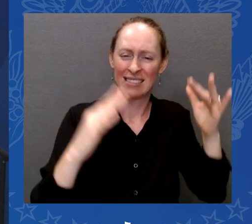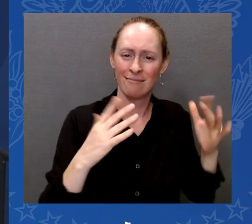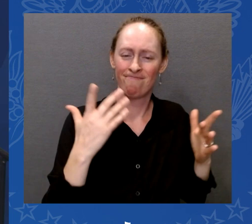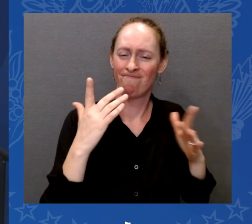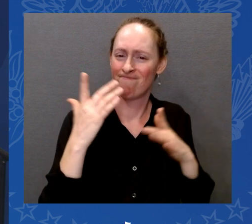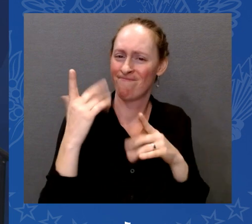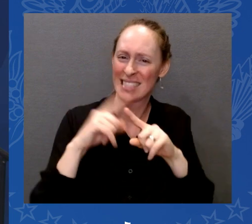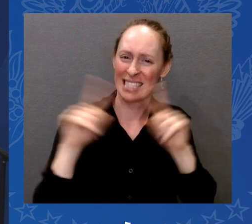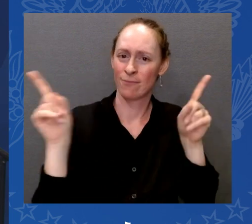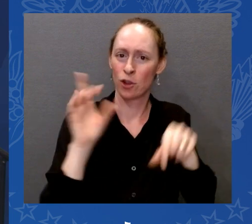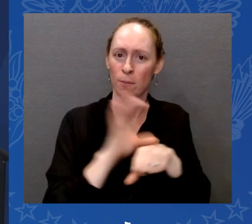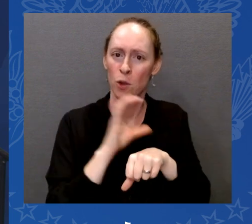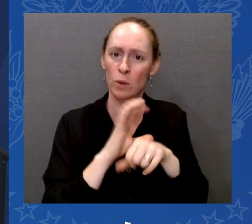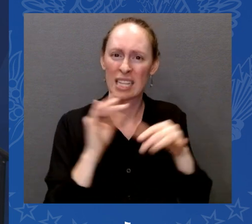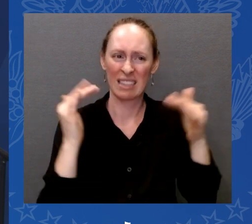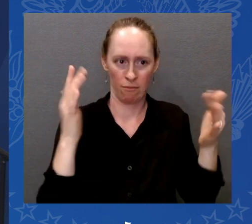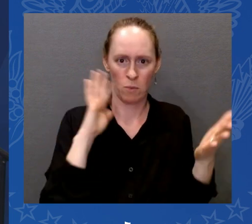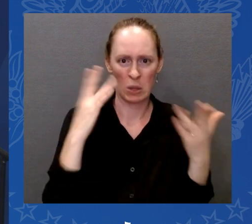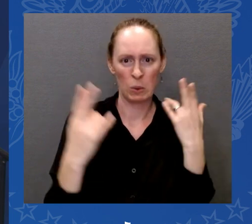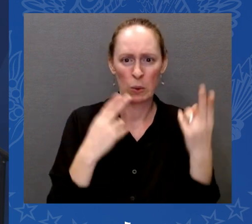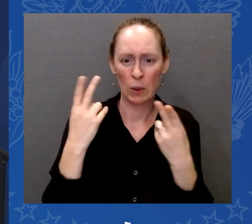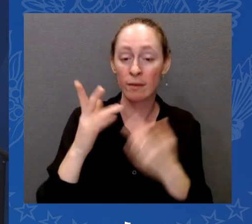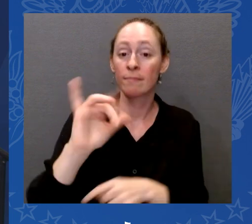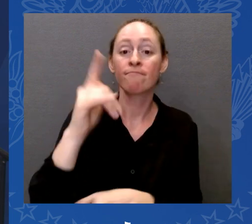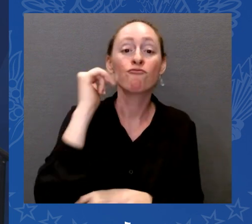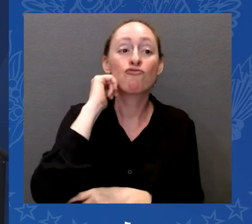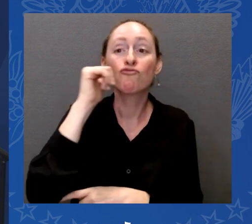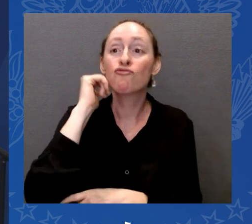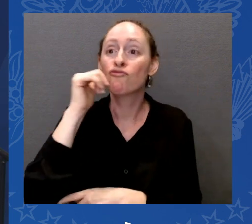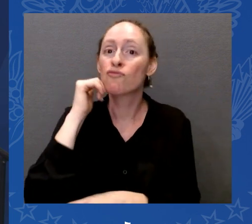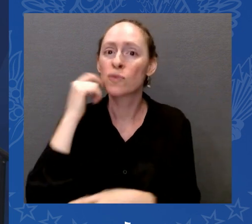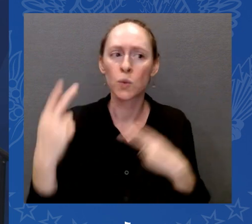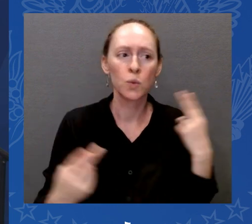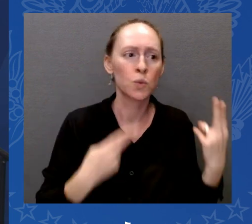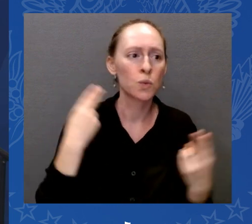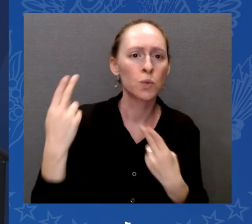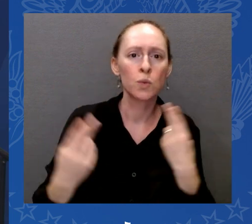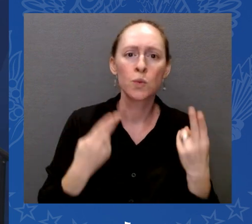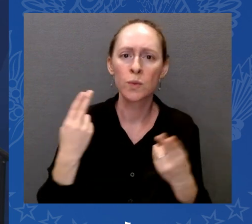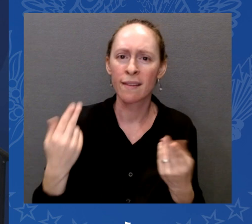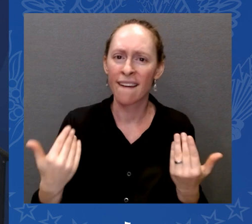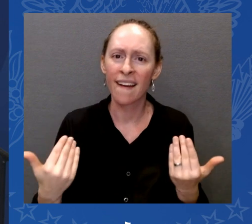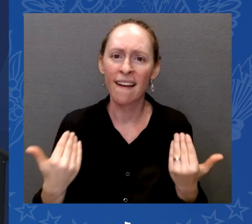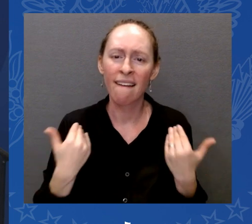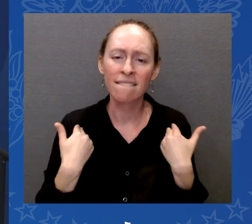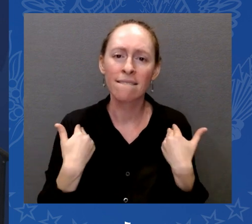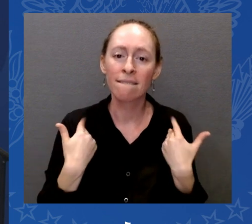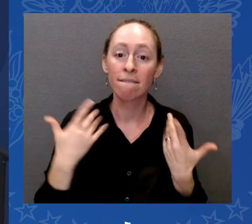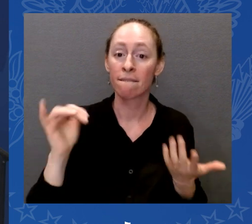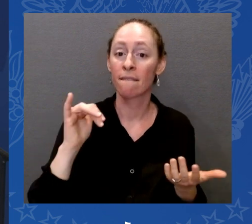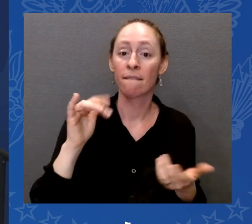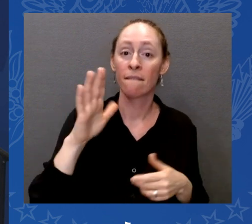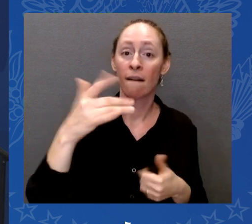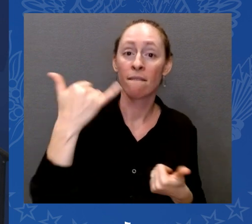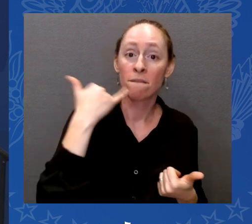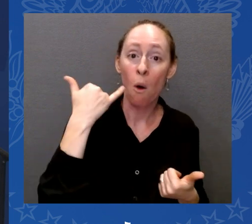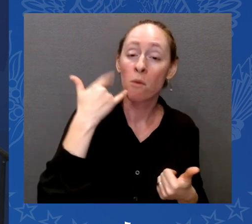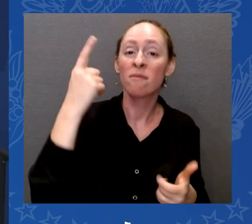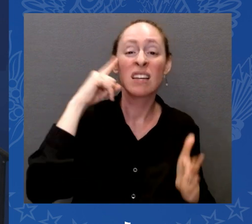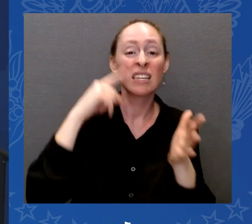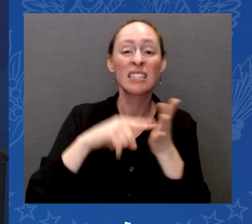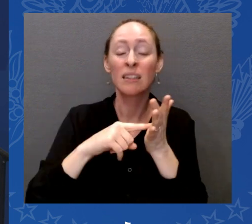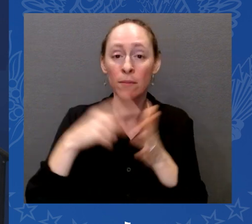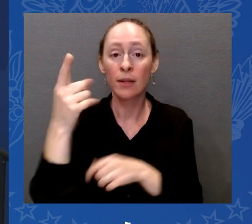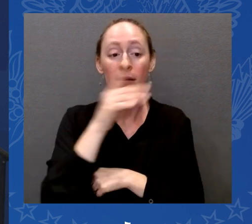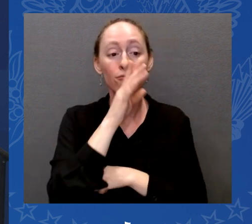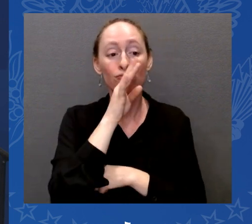us. The ability to change speech to text in your smartphones, advanced safety features in your modern